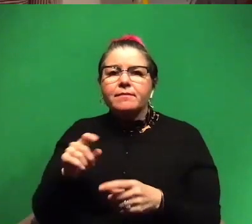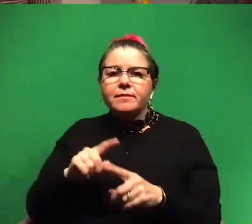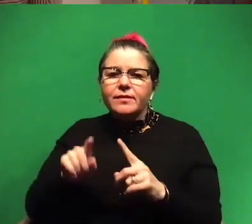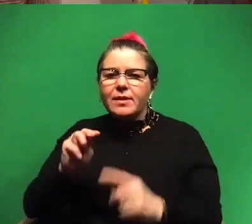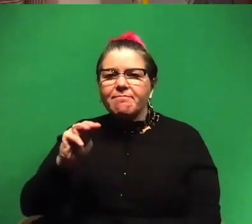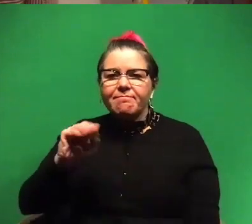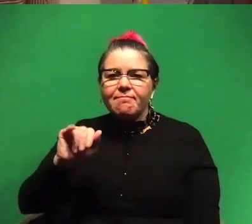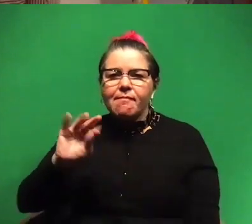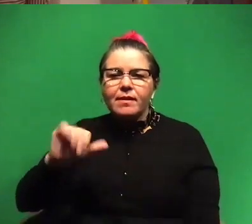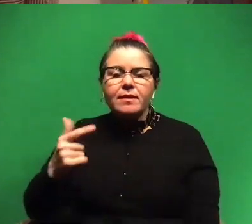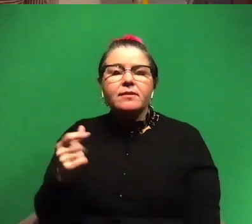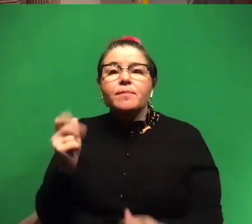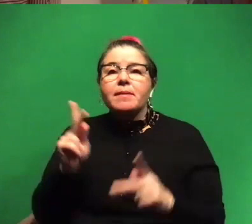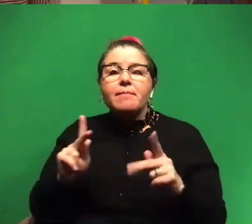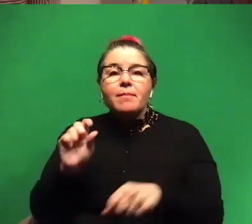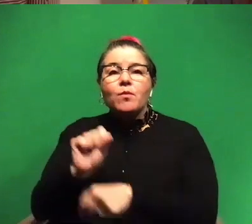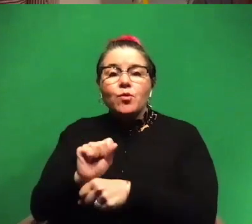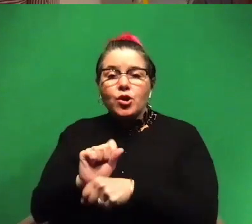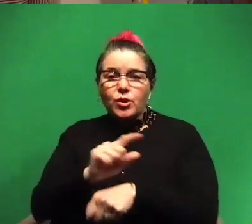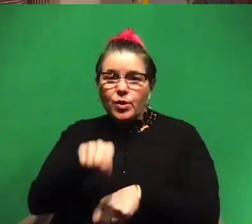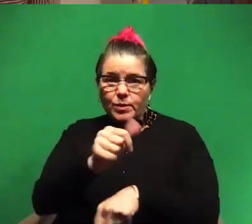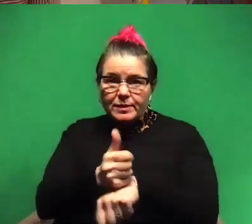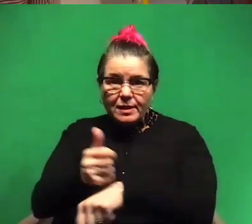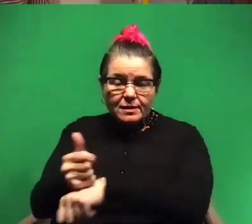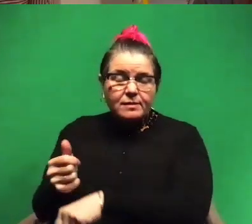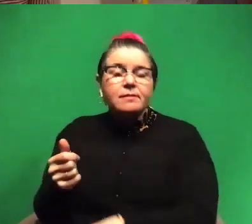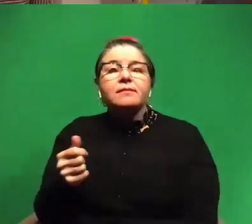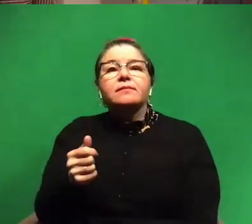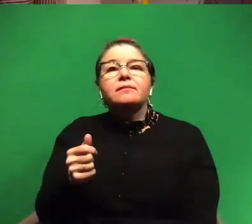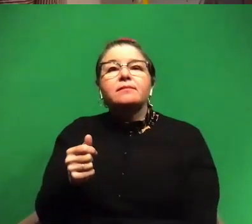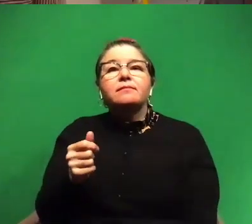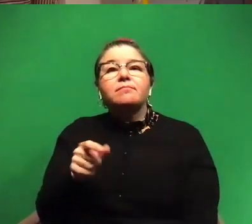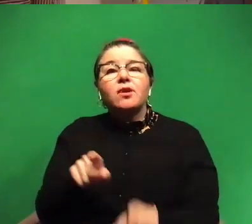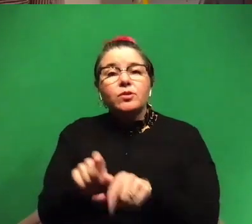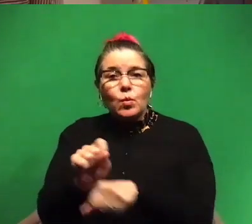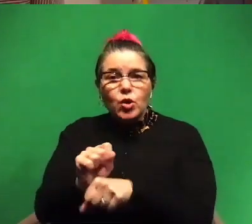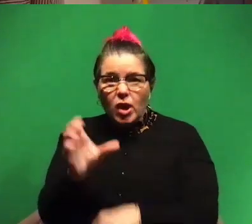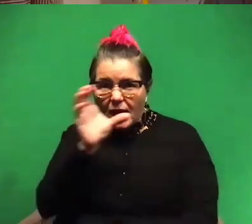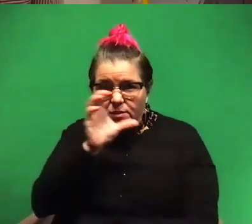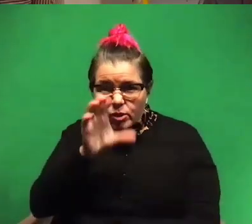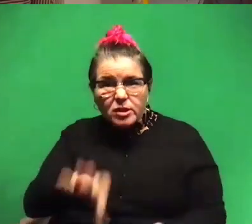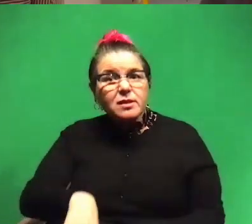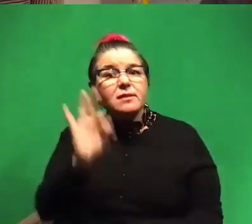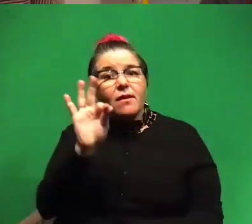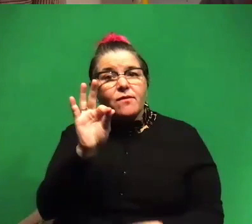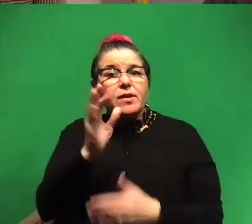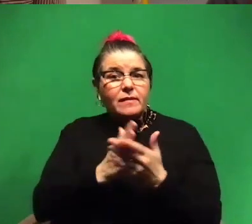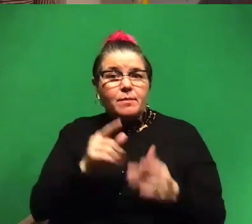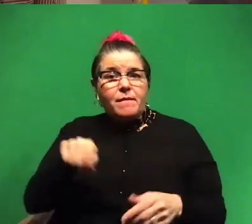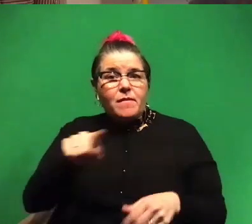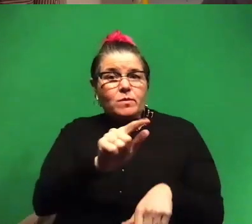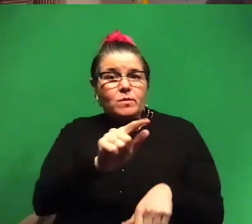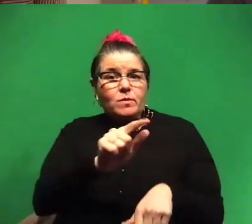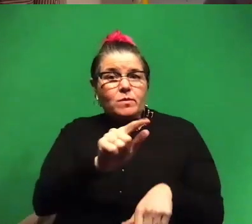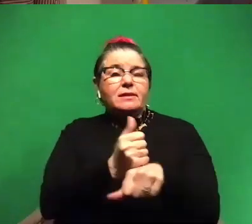so a lot of people worked on those sites, and a lot of people even worked on the exploration and discovery of some of these sites that